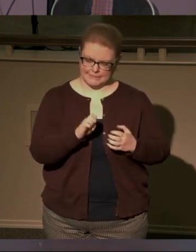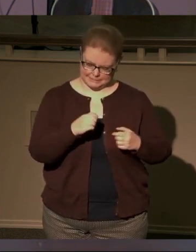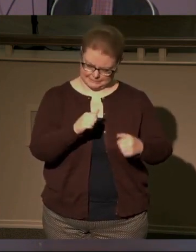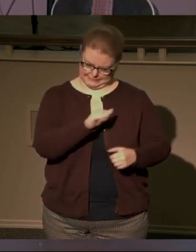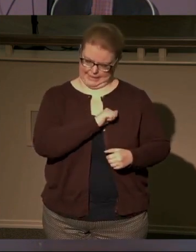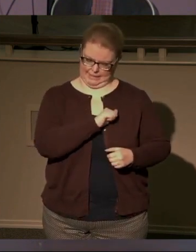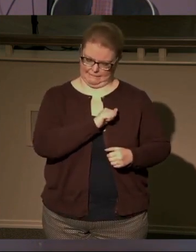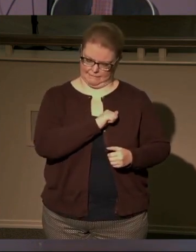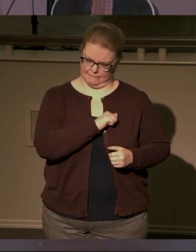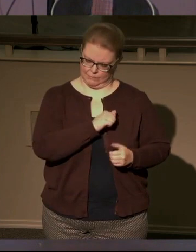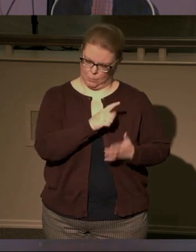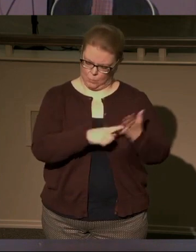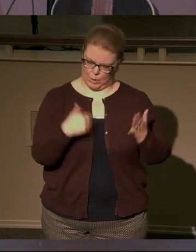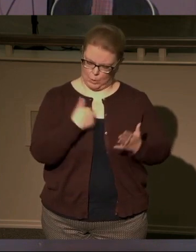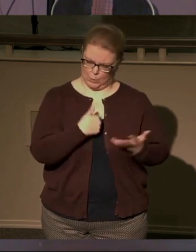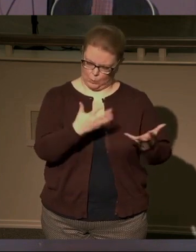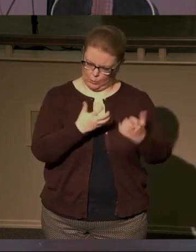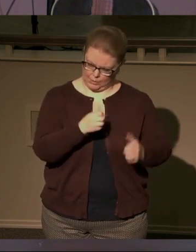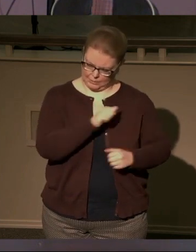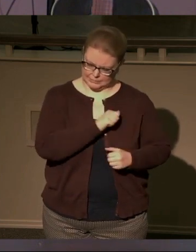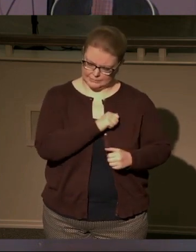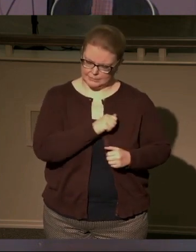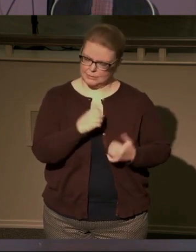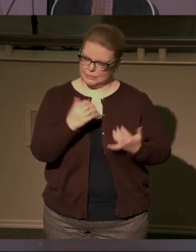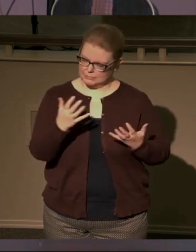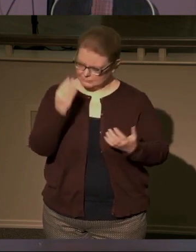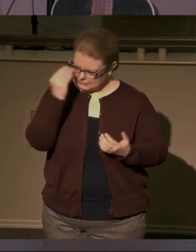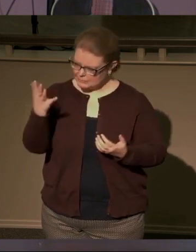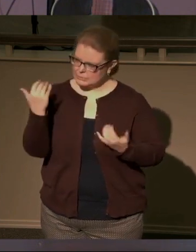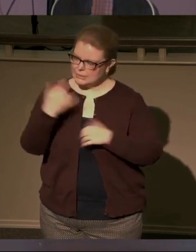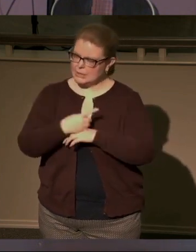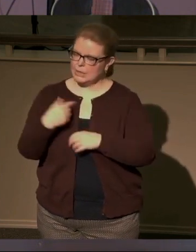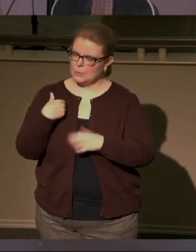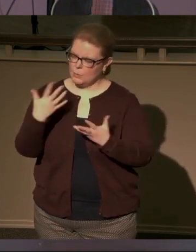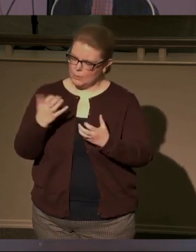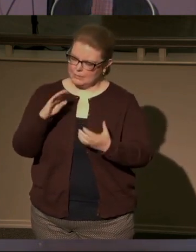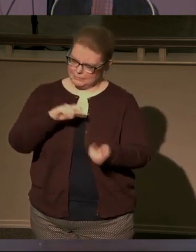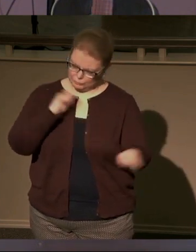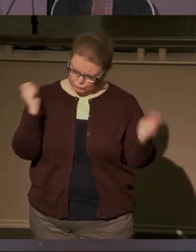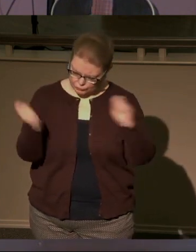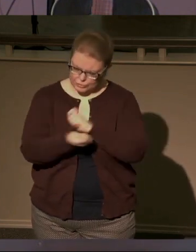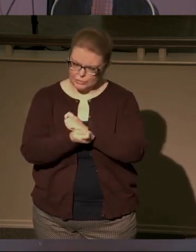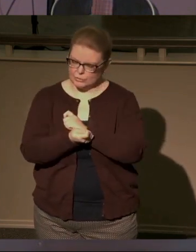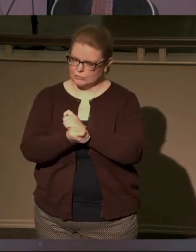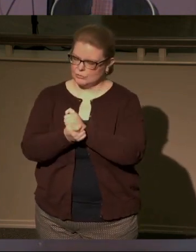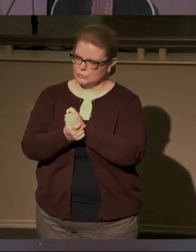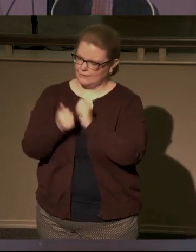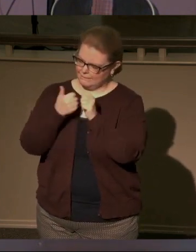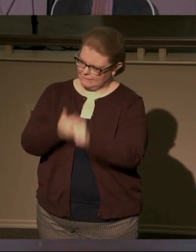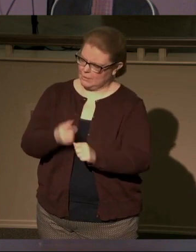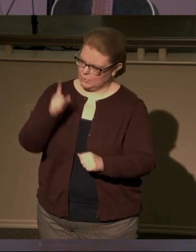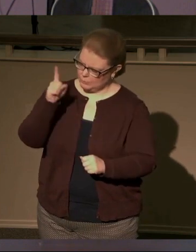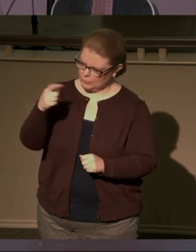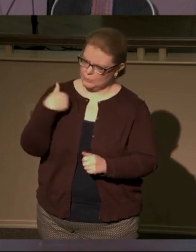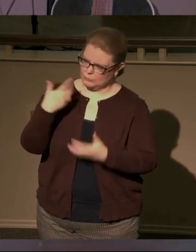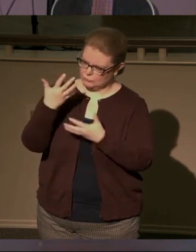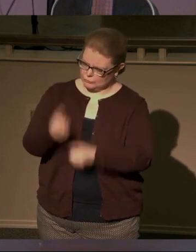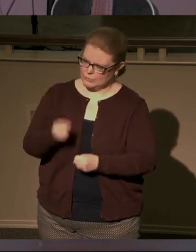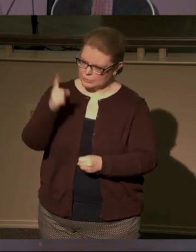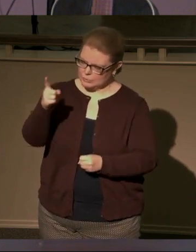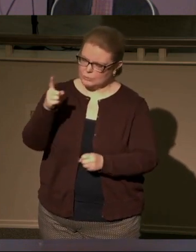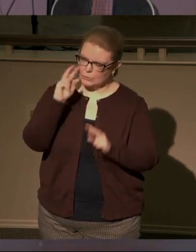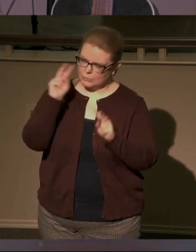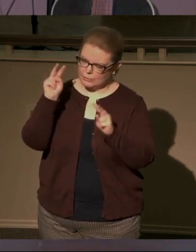self-defined. And today we want to say, take us on the journey of repentance to being God-defined. We trust you and we look to you